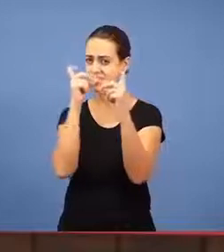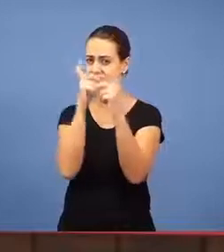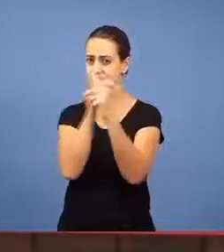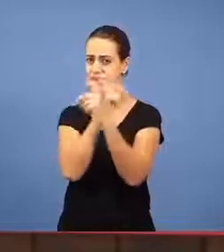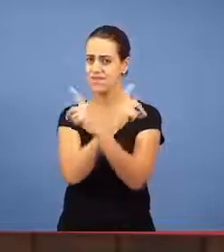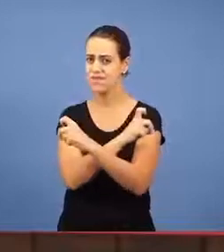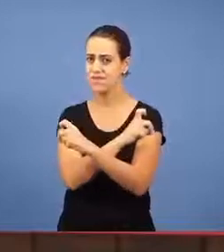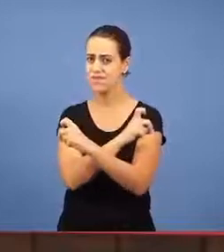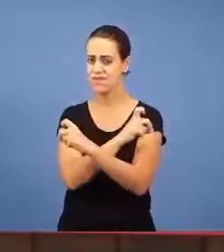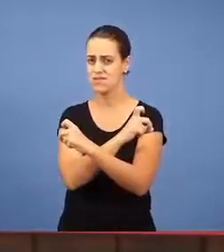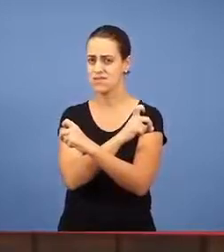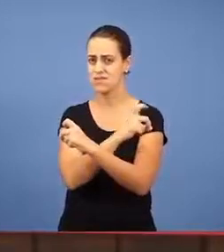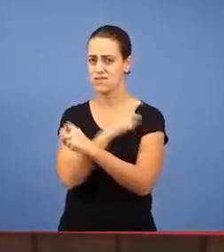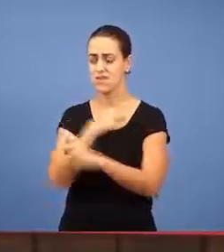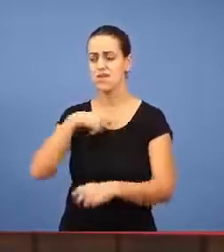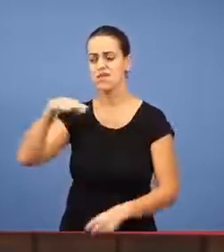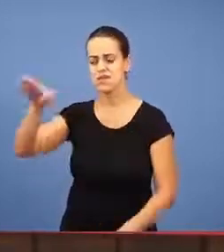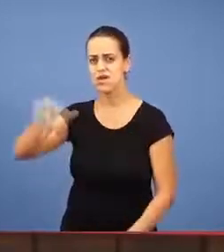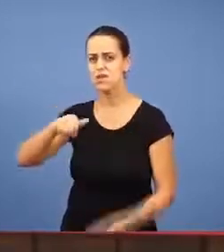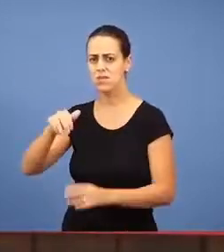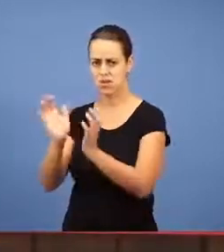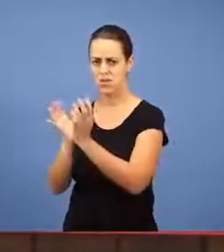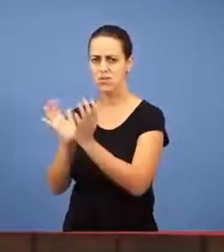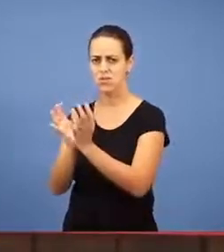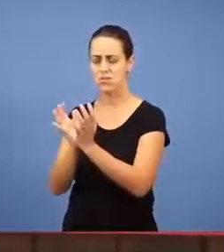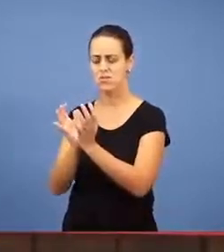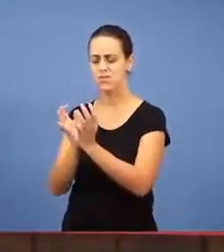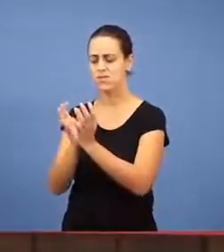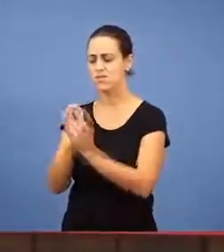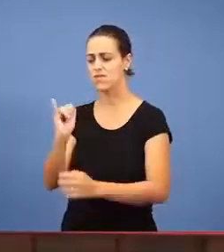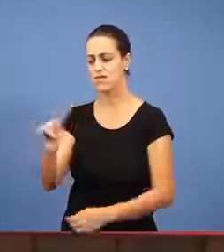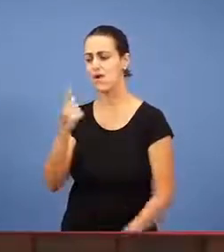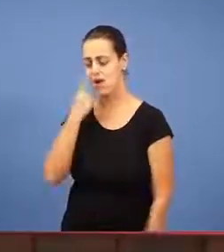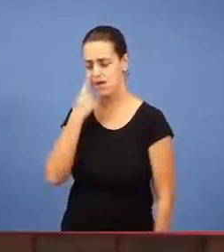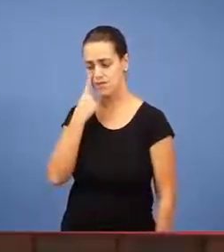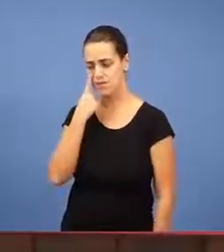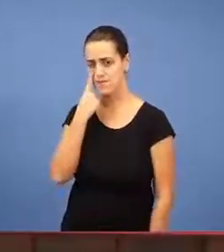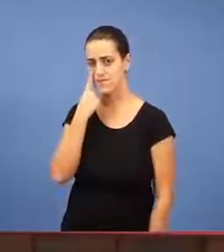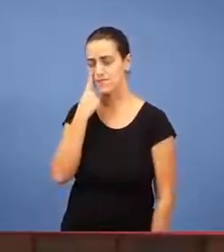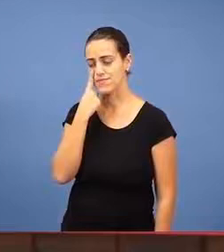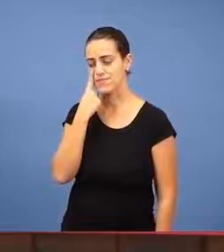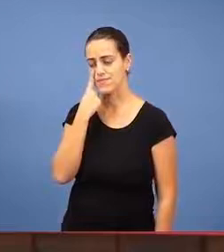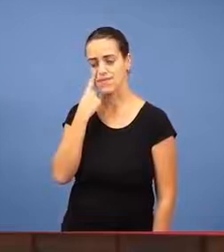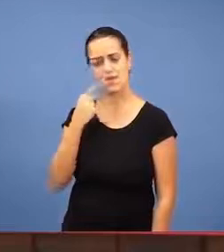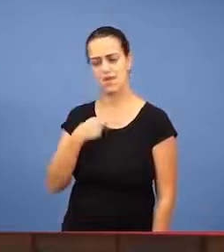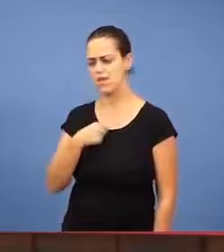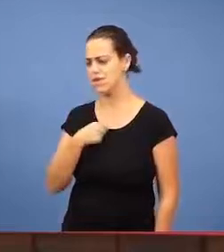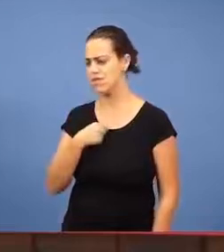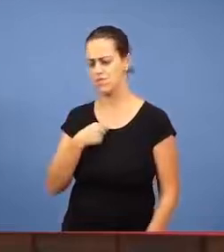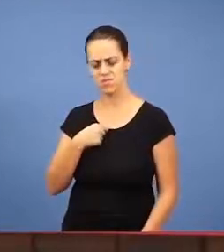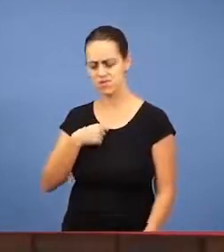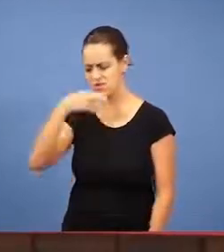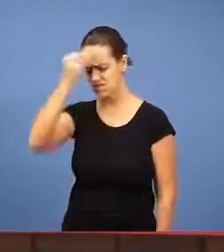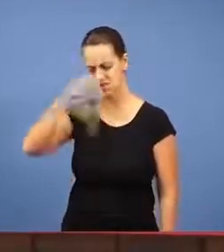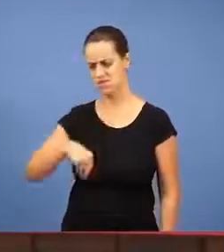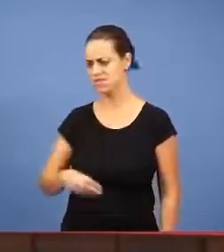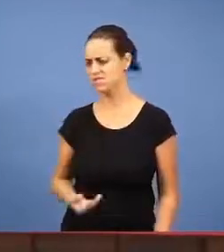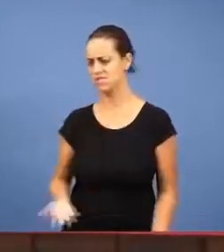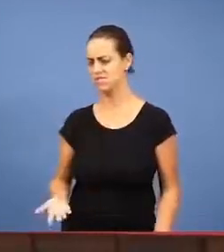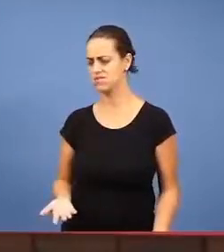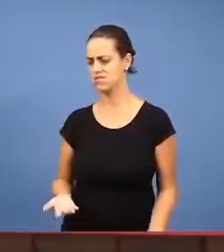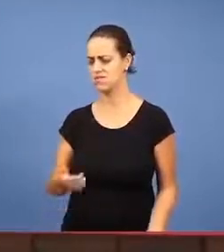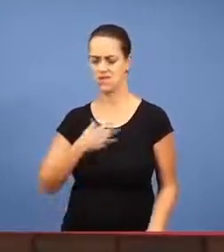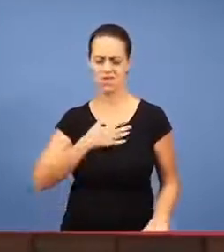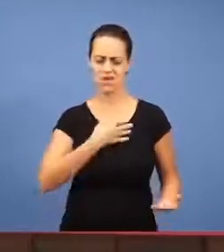difficult that I called a group of brethren and I said the following. This is not for me. I have my